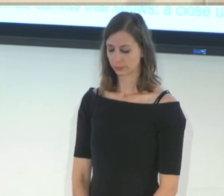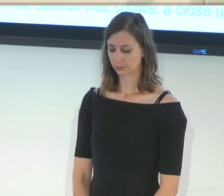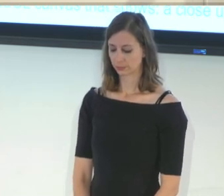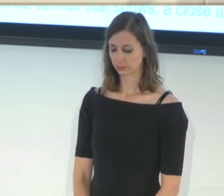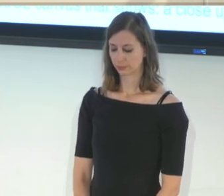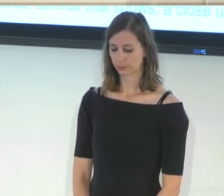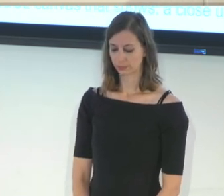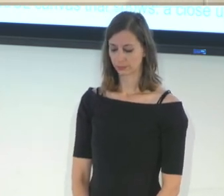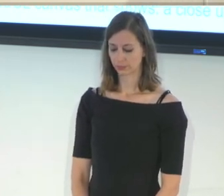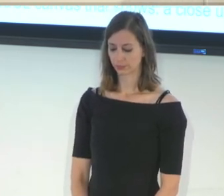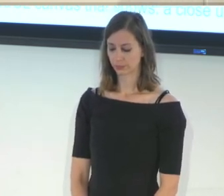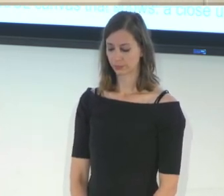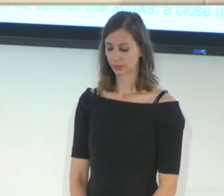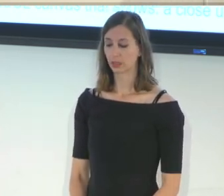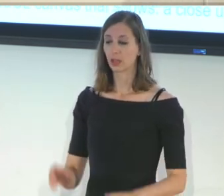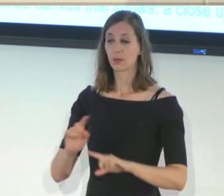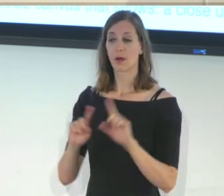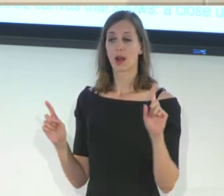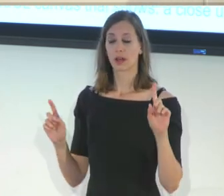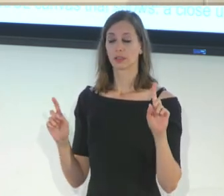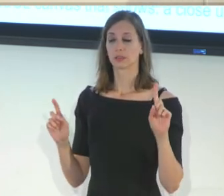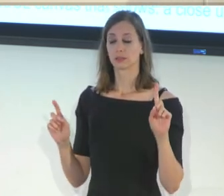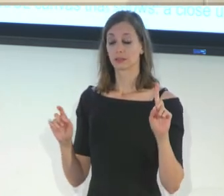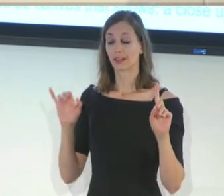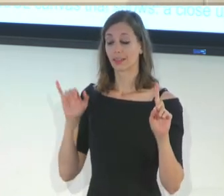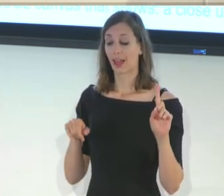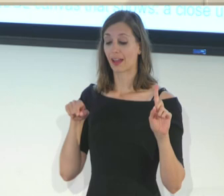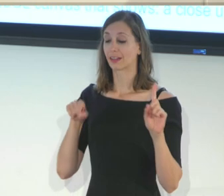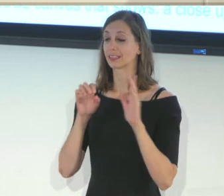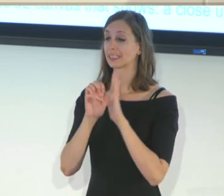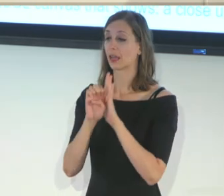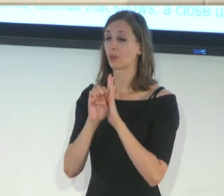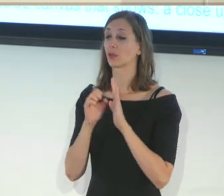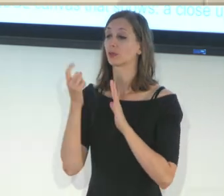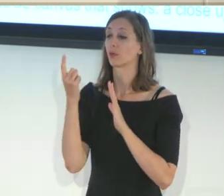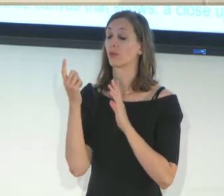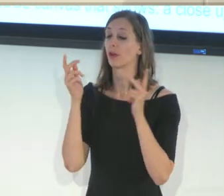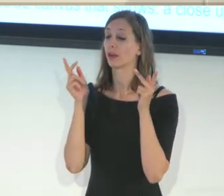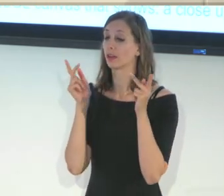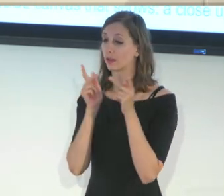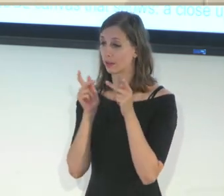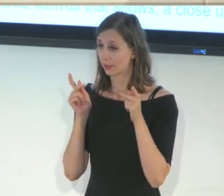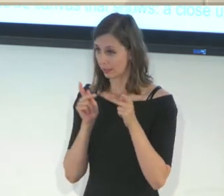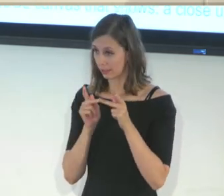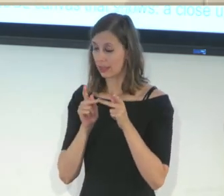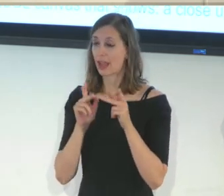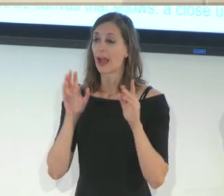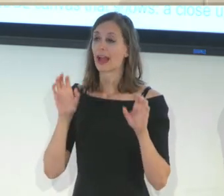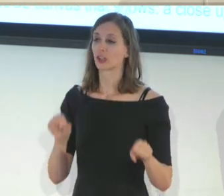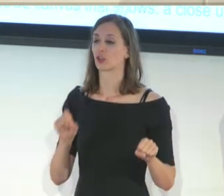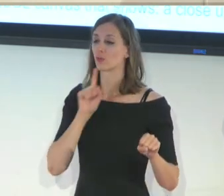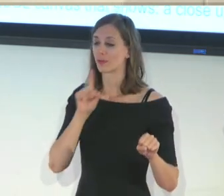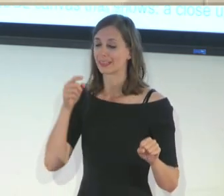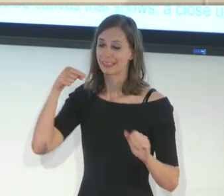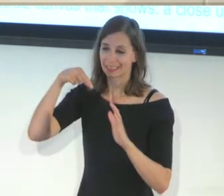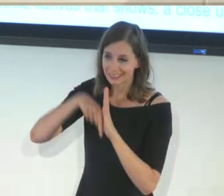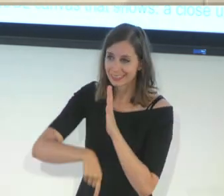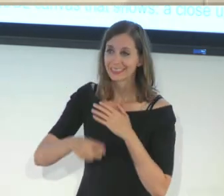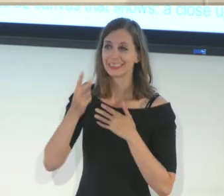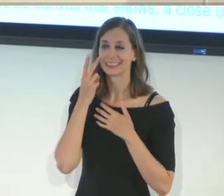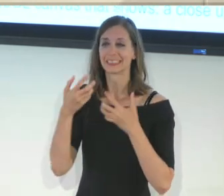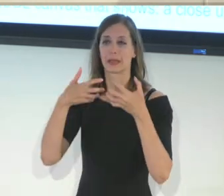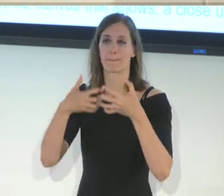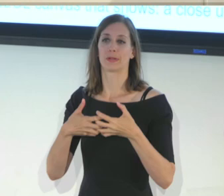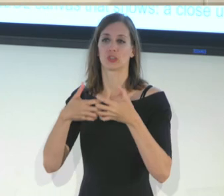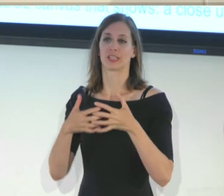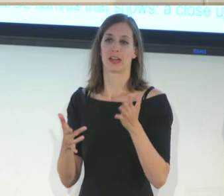places where I was able to see the capabilities of machine understanding as it relates to spatial technology. So I think